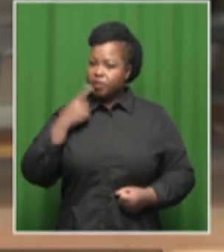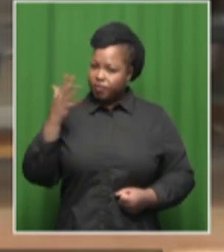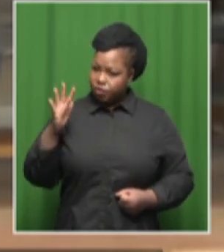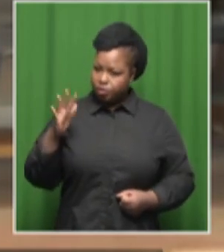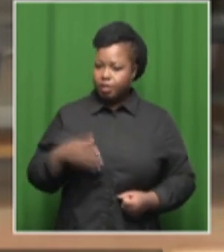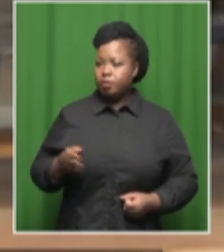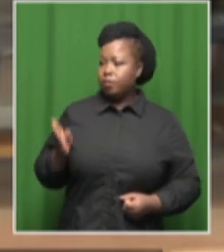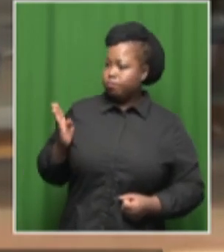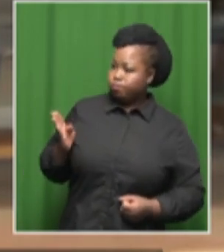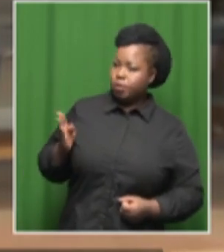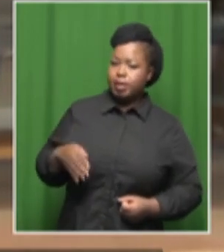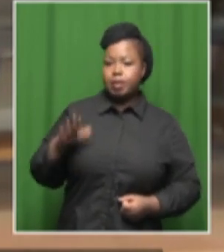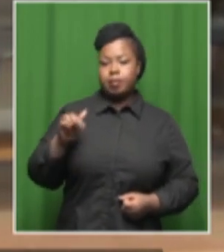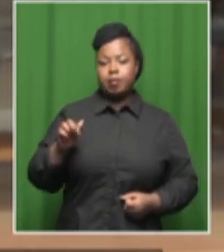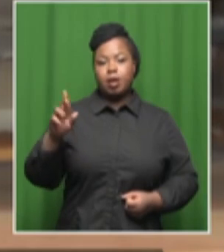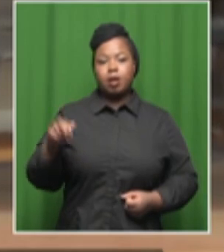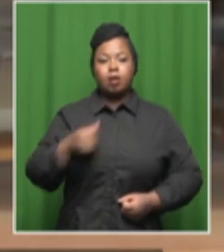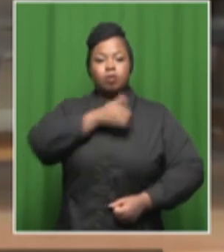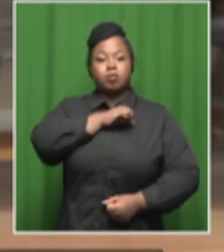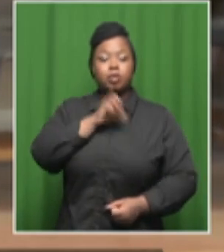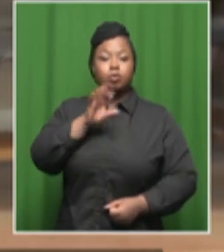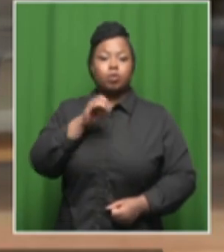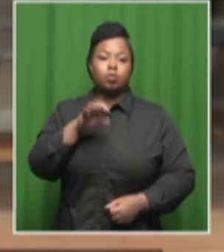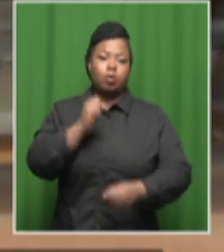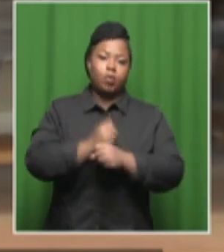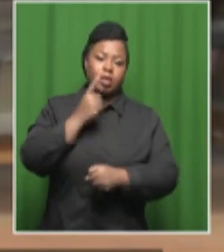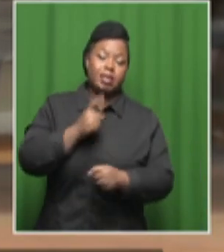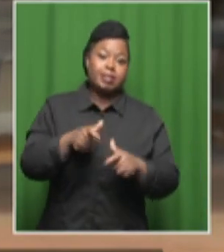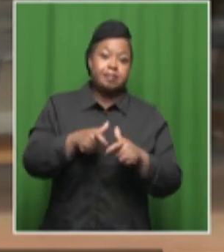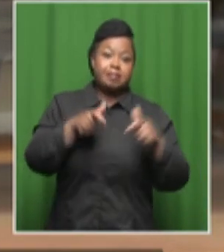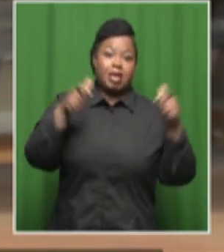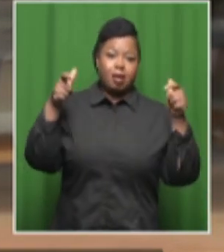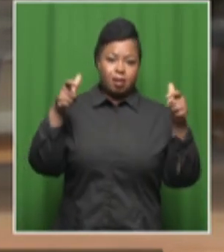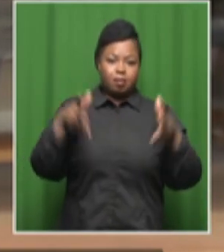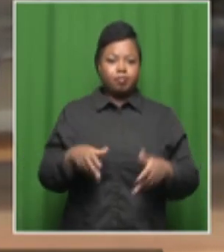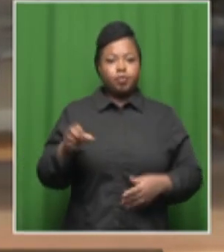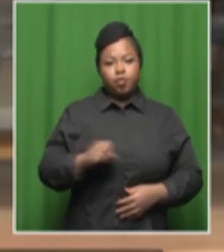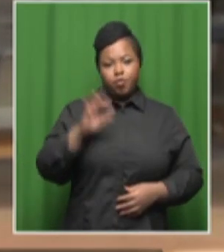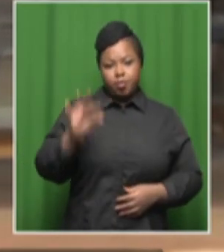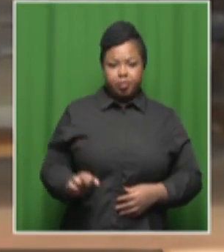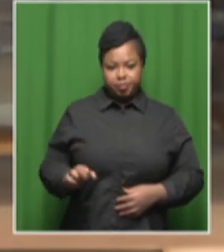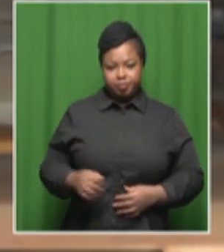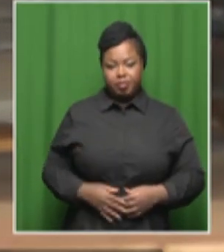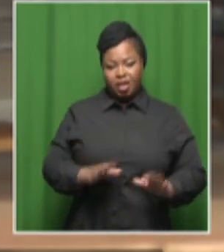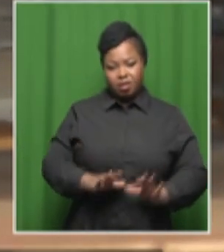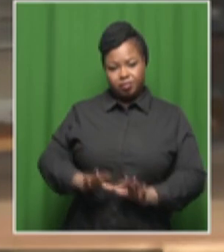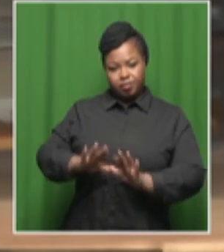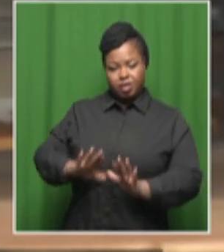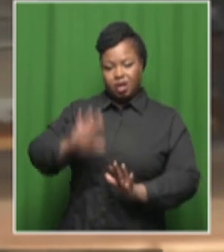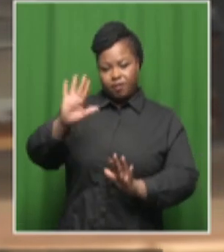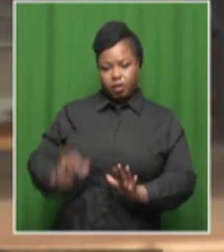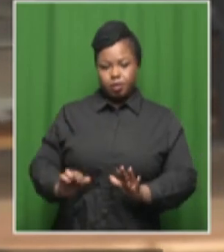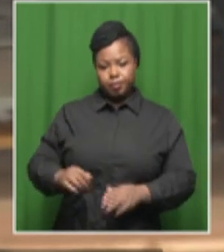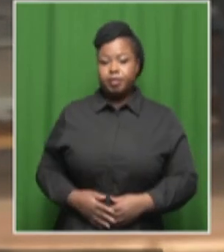are at the Hani Baragwanath Academic Hospital in Soweto, Gauteng. It is the largest hospital in South Africa and on the continent at large.